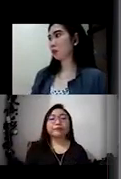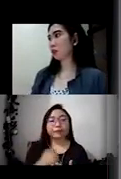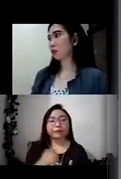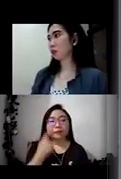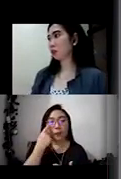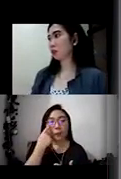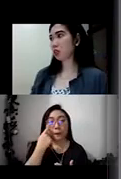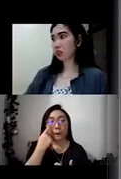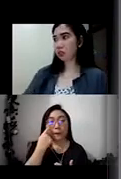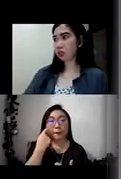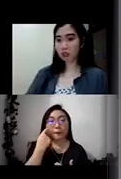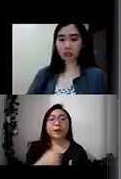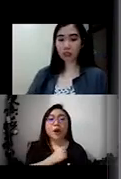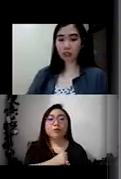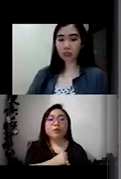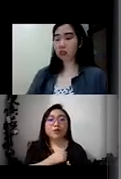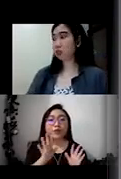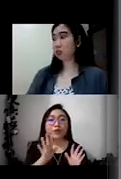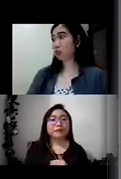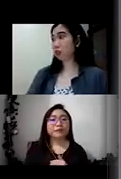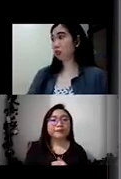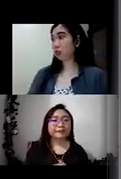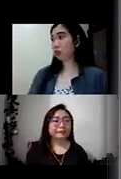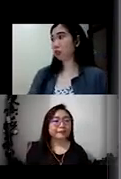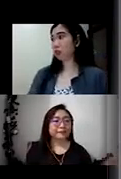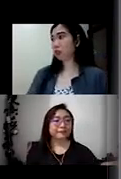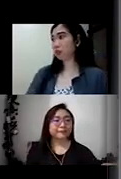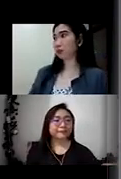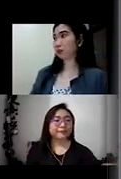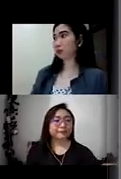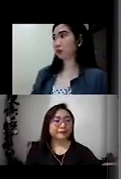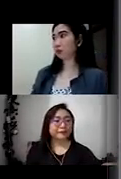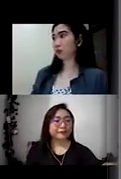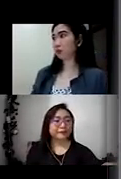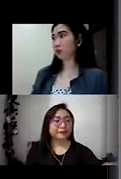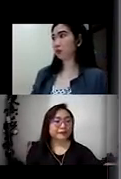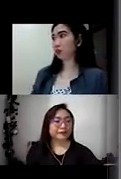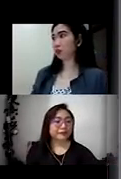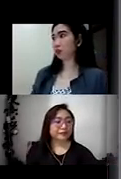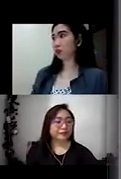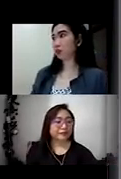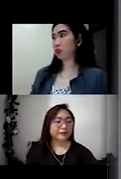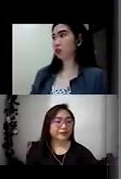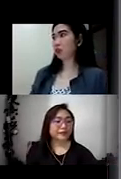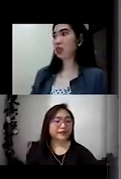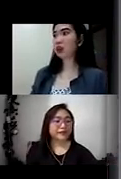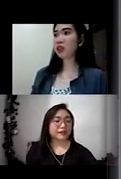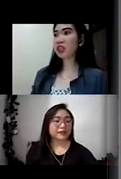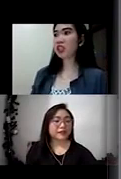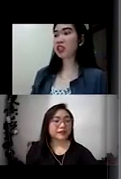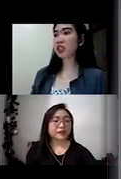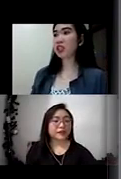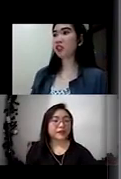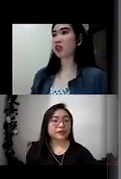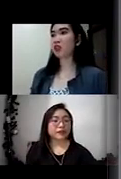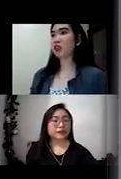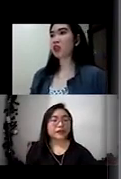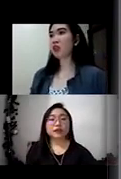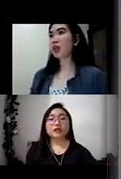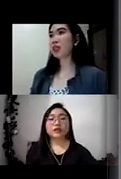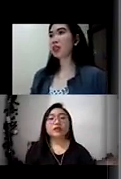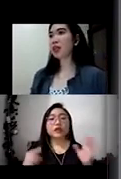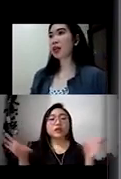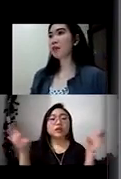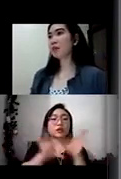Oops, sorry, hindi siya. Check this. Yan. So nakakonect siya dito.